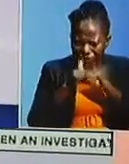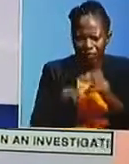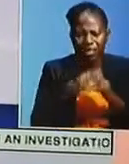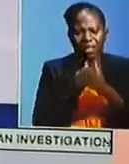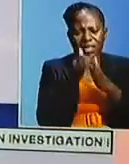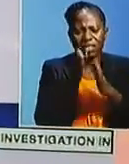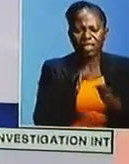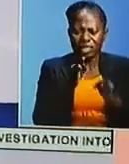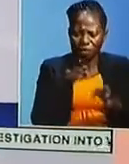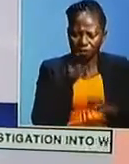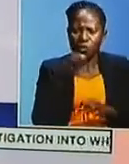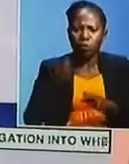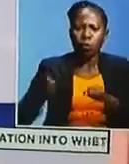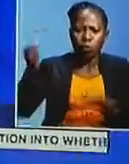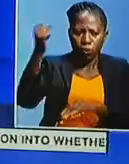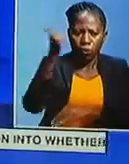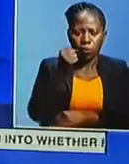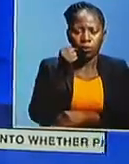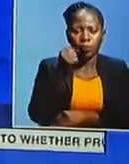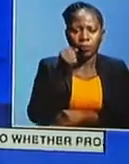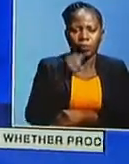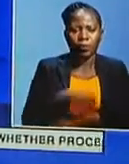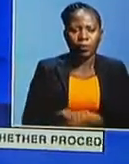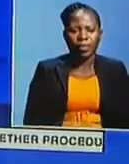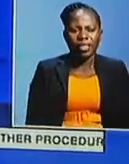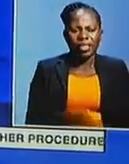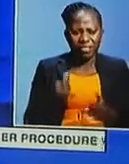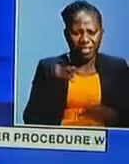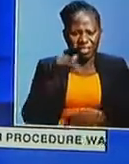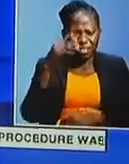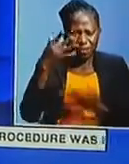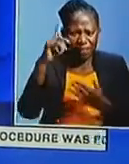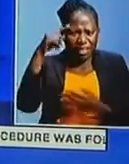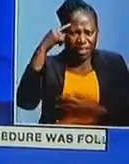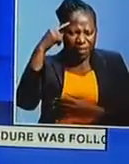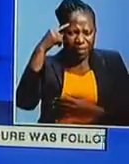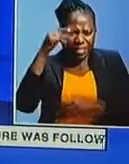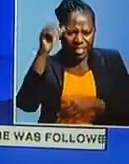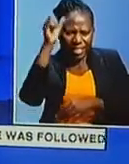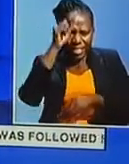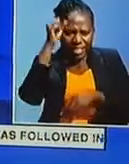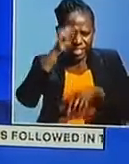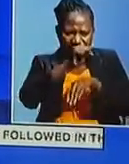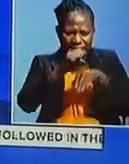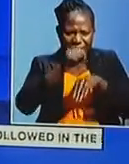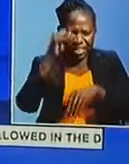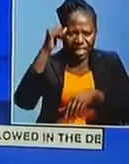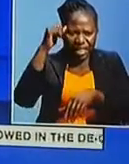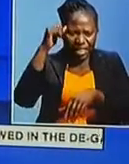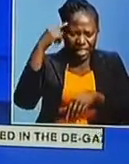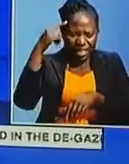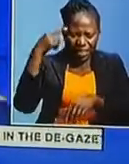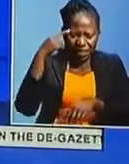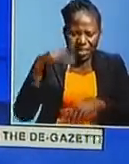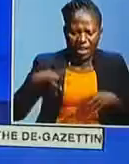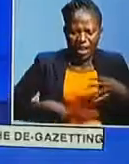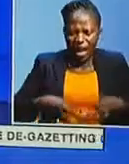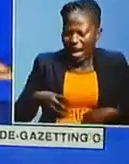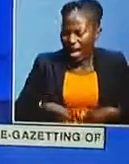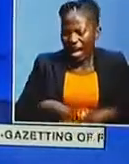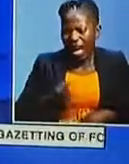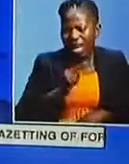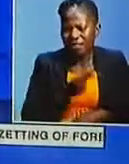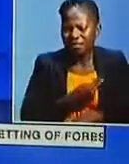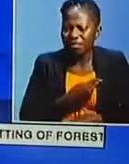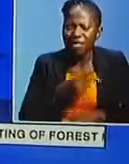be on top of things. Isn't it strange that you have senior government officials complaining that they can't get access to the president because there are other senior people around